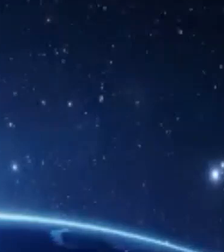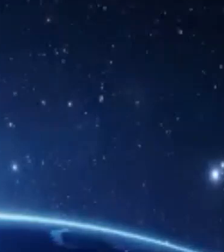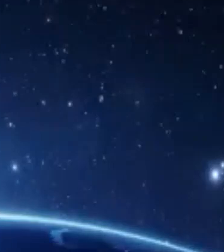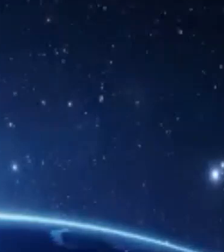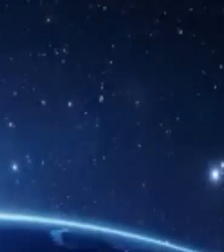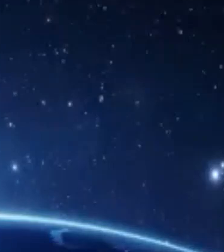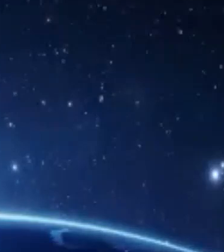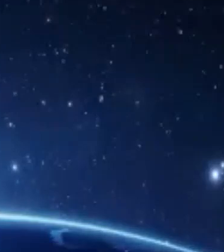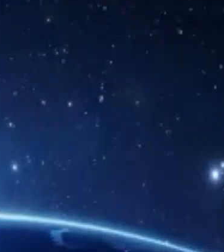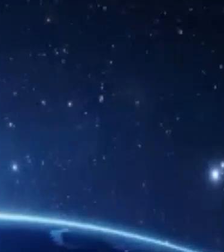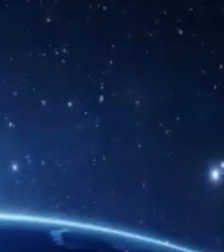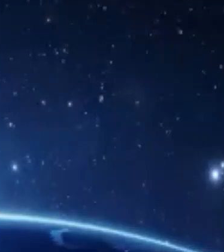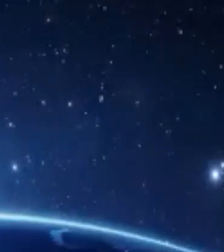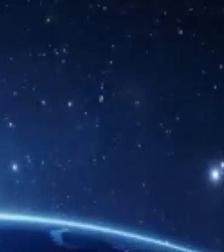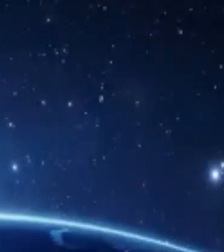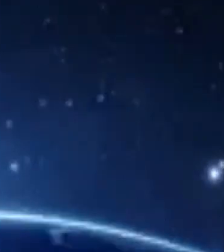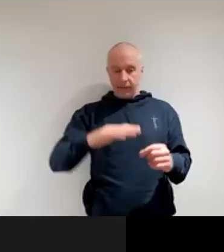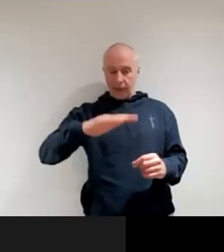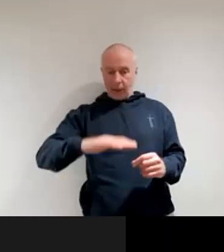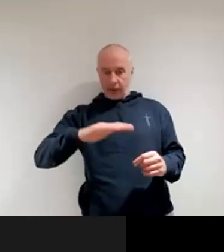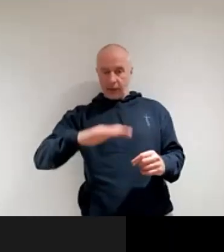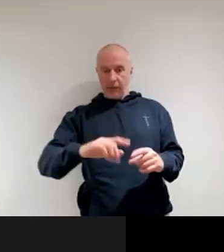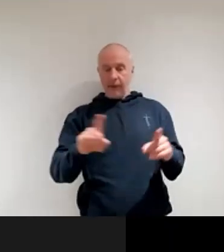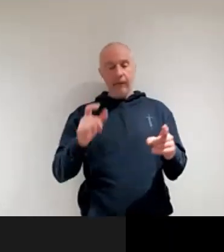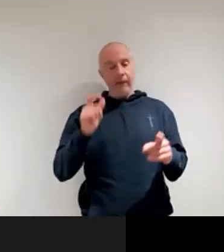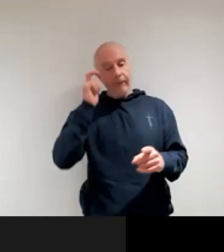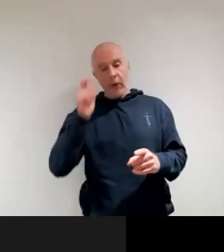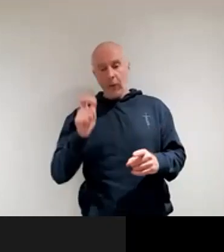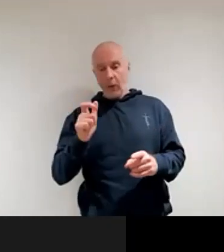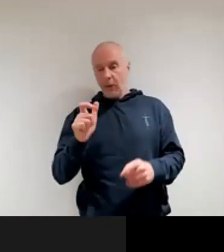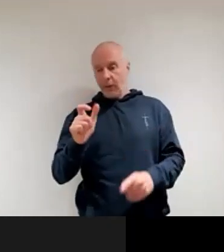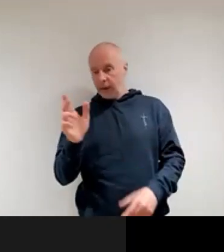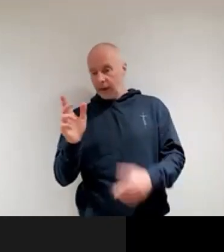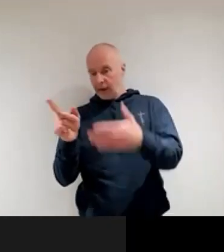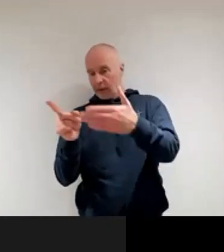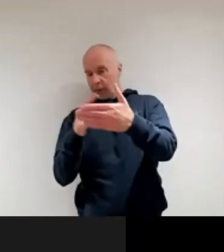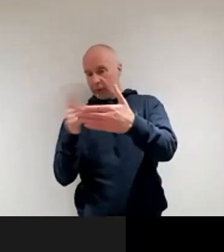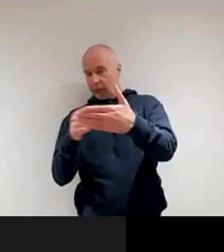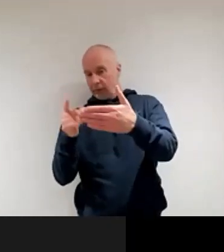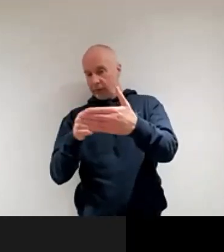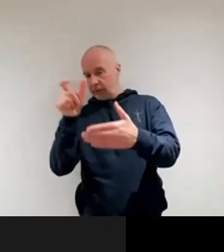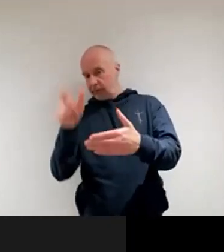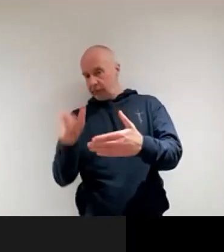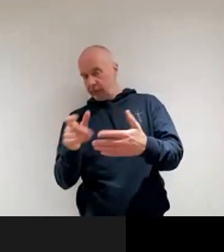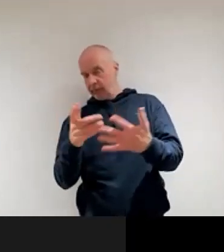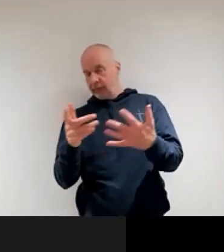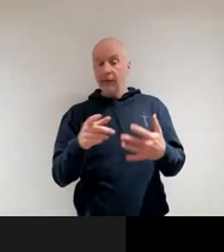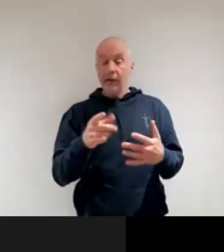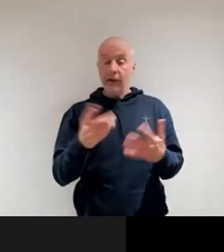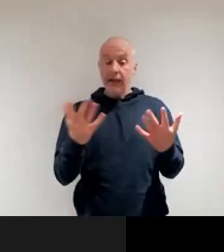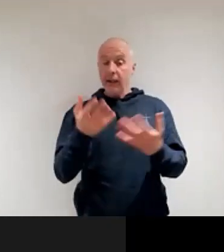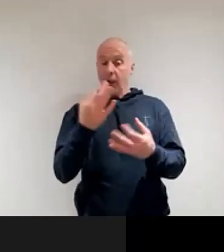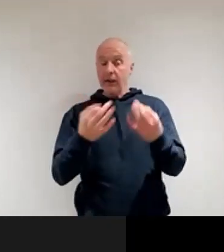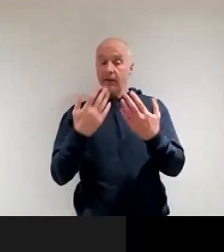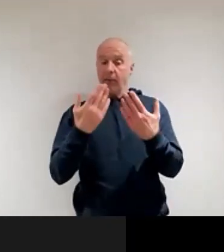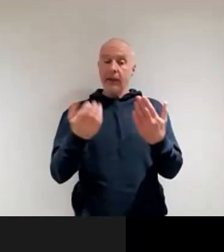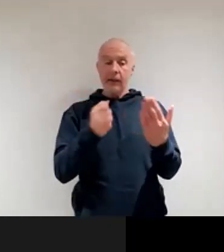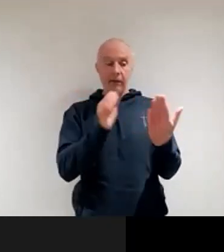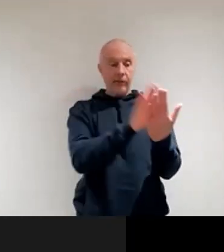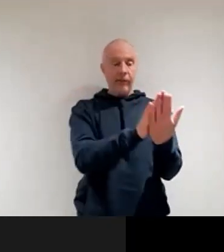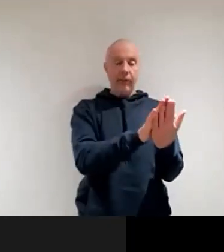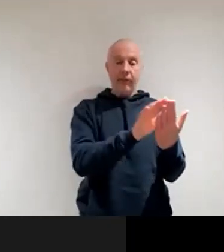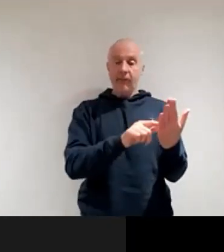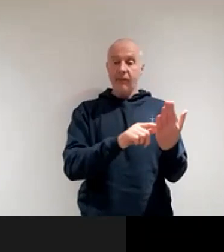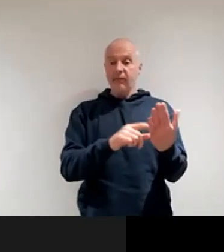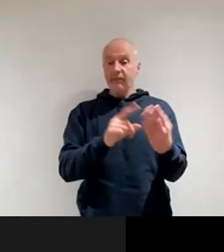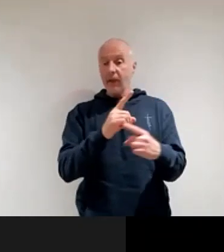the bottom of your screen. If you're on your phone, it might be down on one of the sidebars. So please, if you've got any questions at any point, drop them in there and I will do my very best